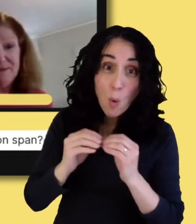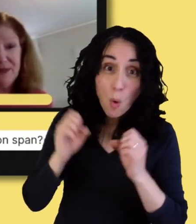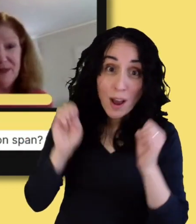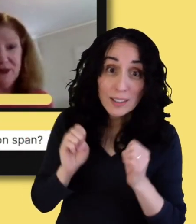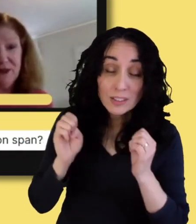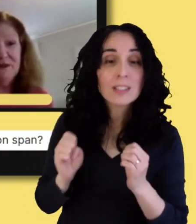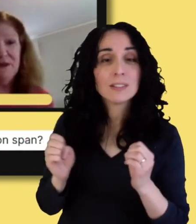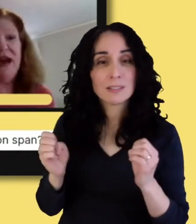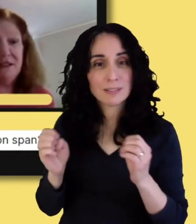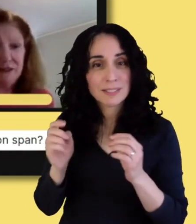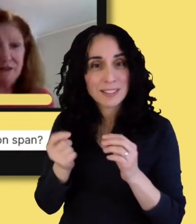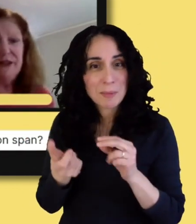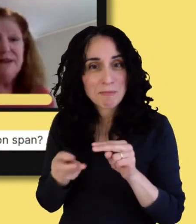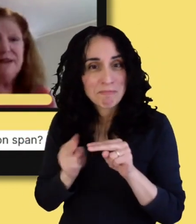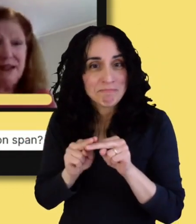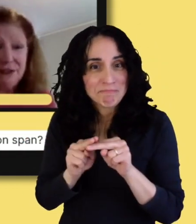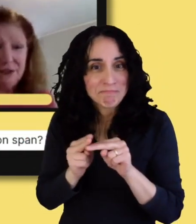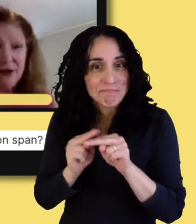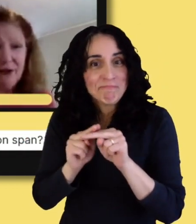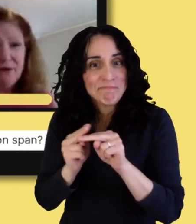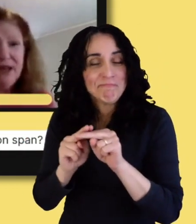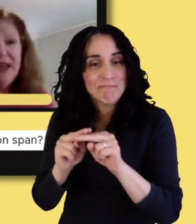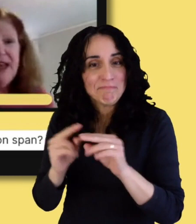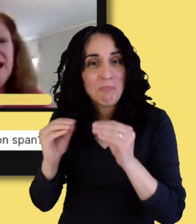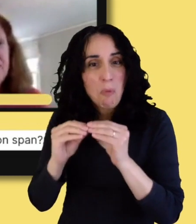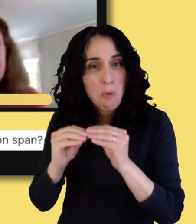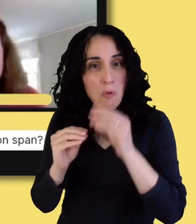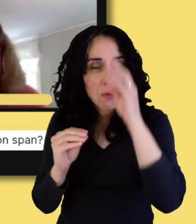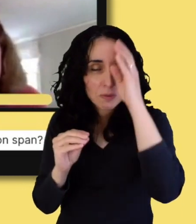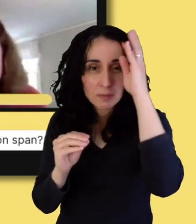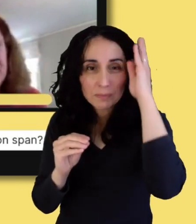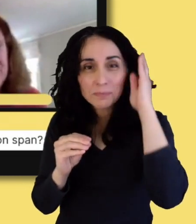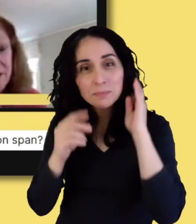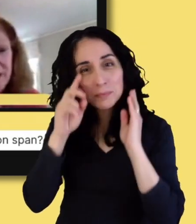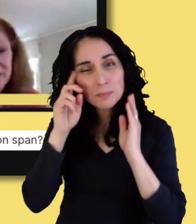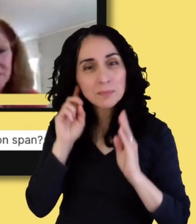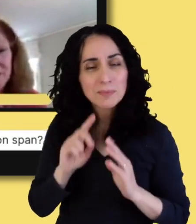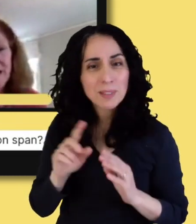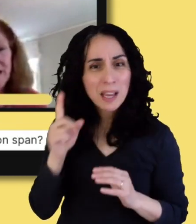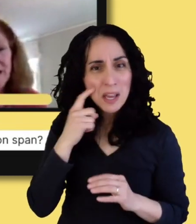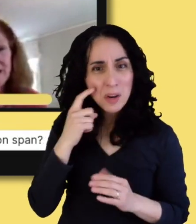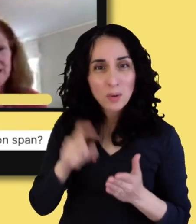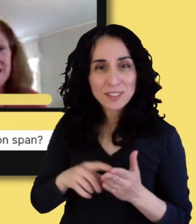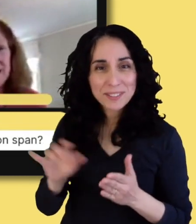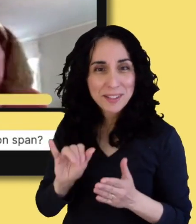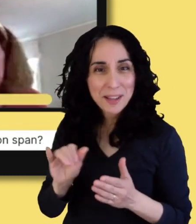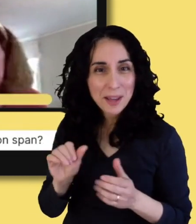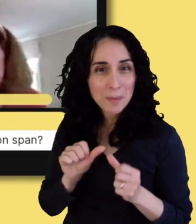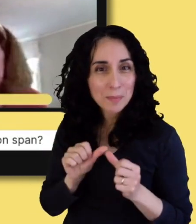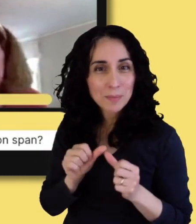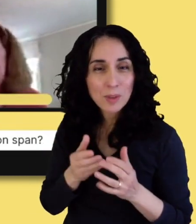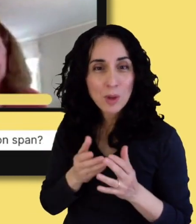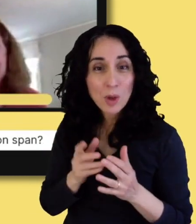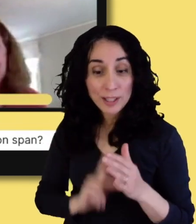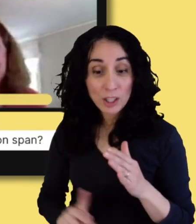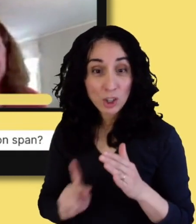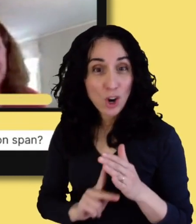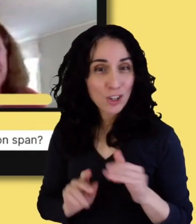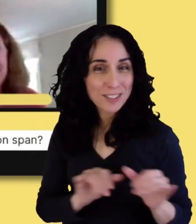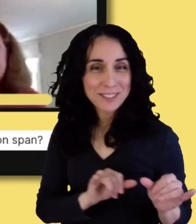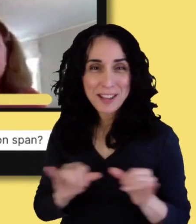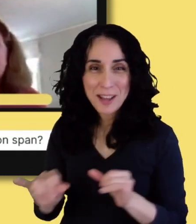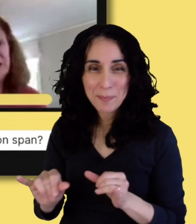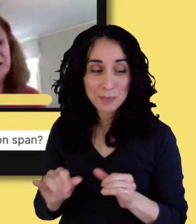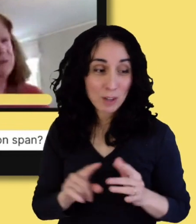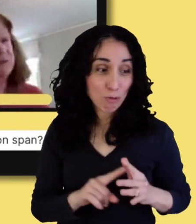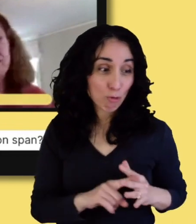exercise, you add a little bit as you go. And I noticed that very much as the year goes on in kindergarten. When I start